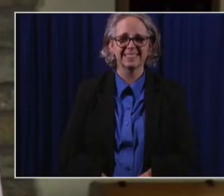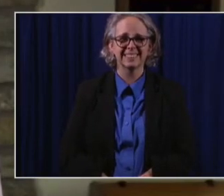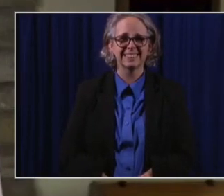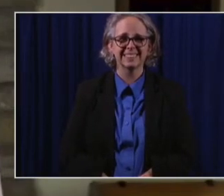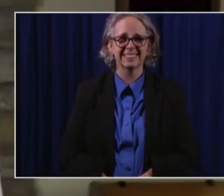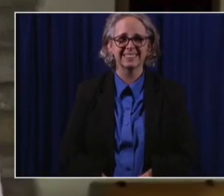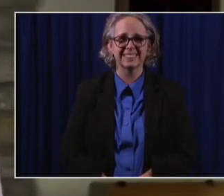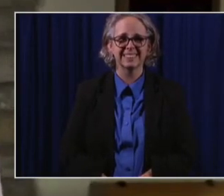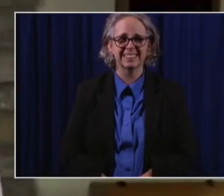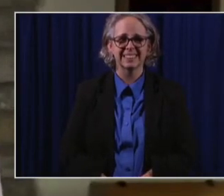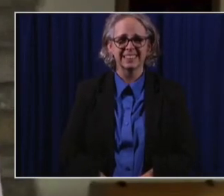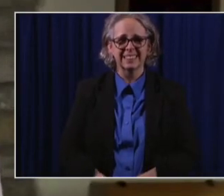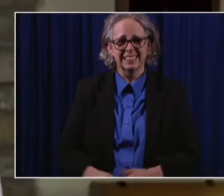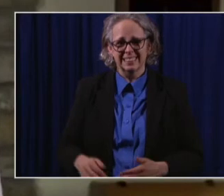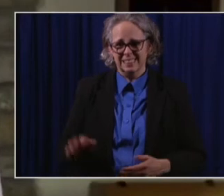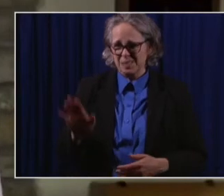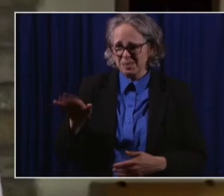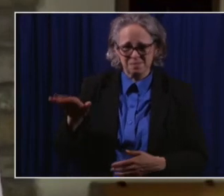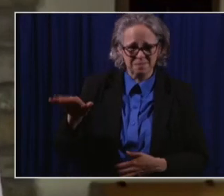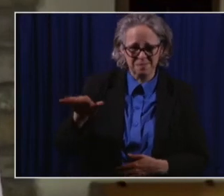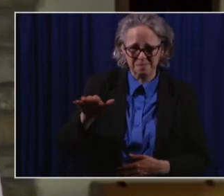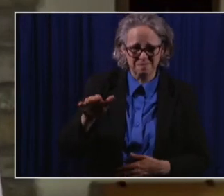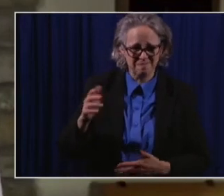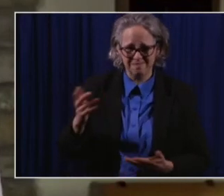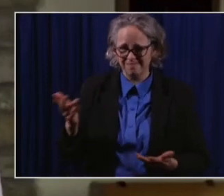What do you think, Eric? Should we?